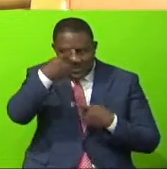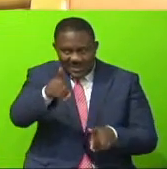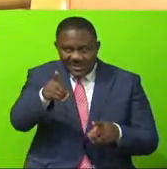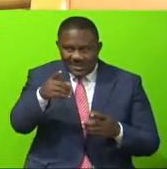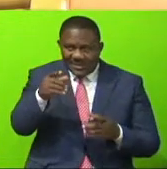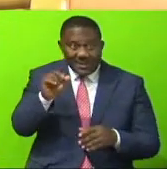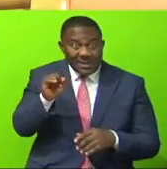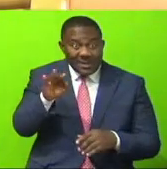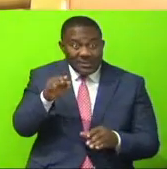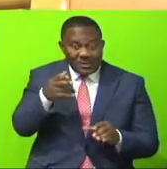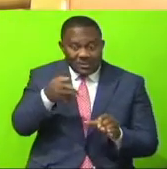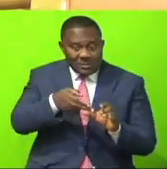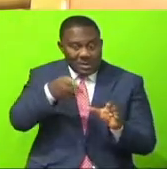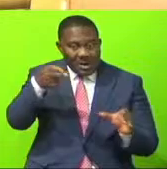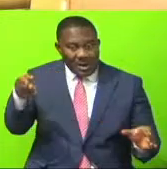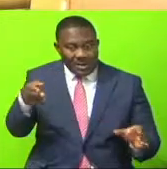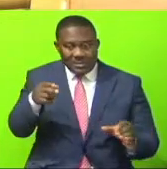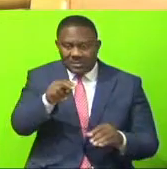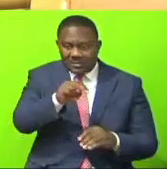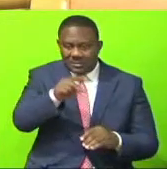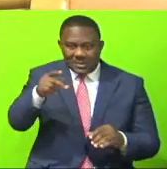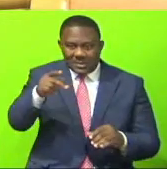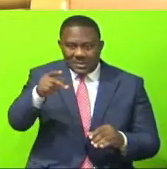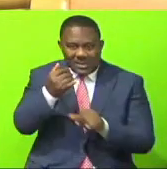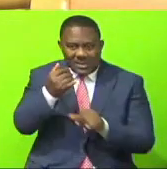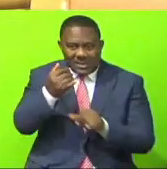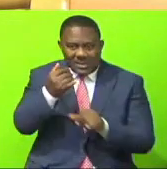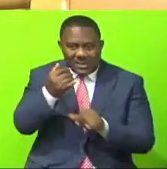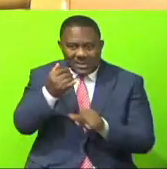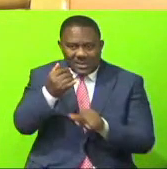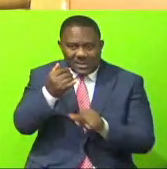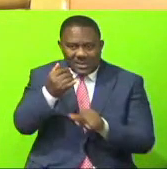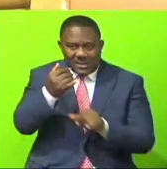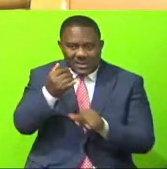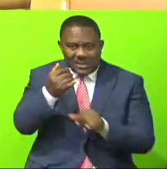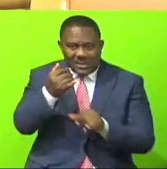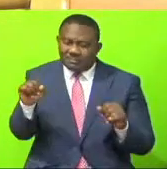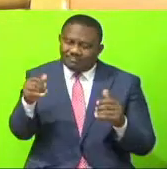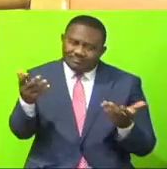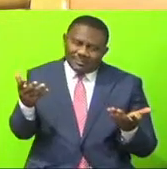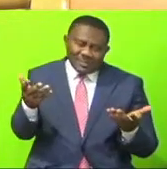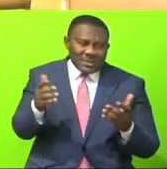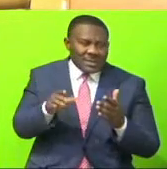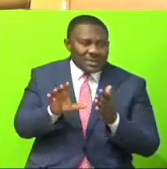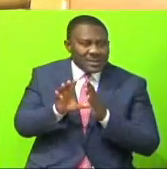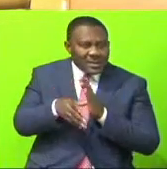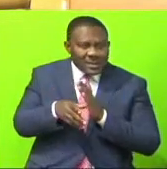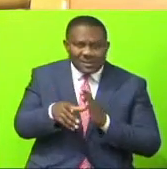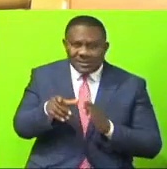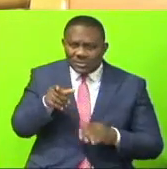independent member, to contest as an independent member, or vice versa, you cease to be a member of Parliament.